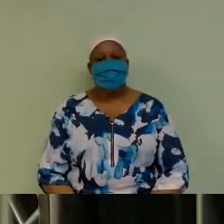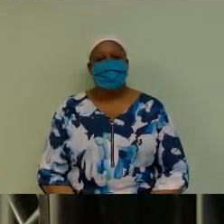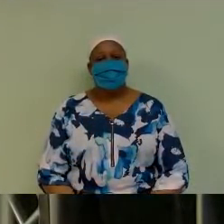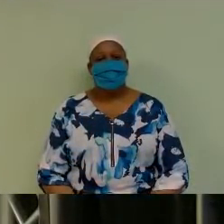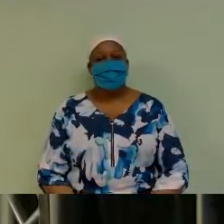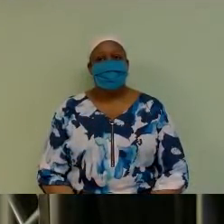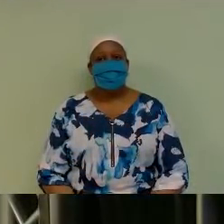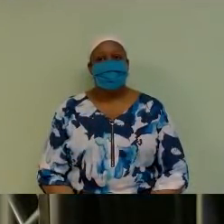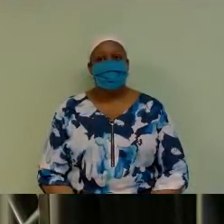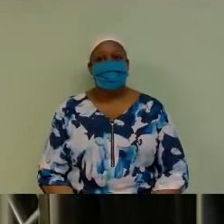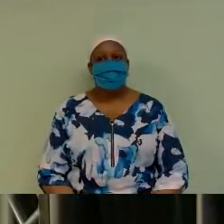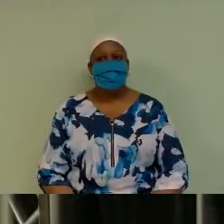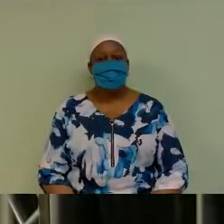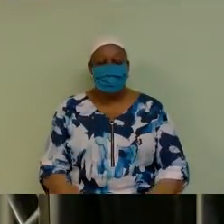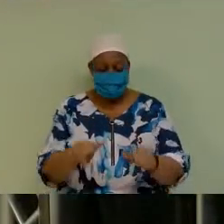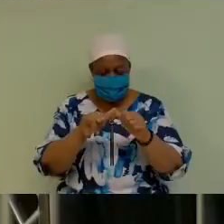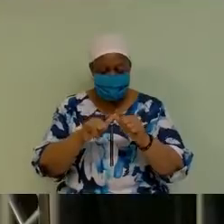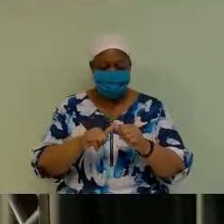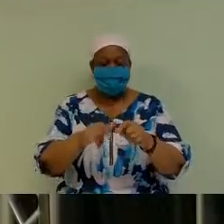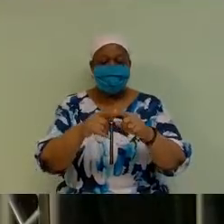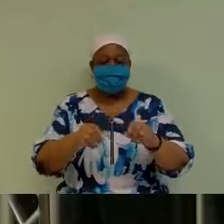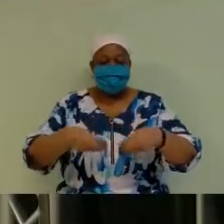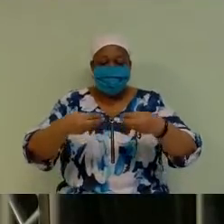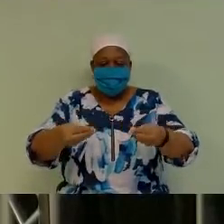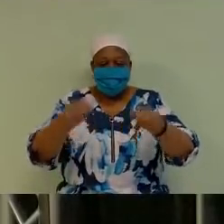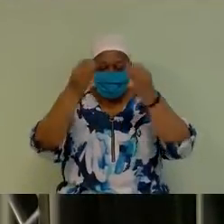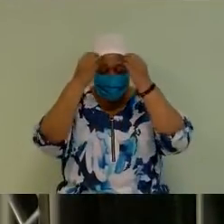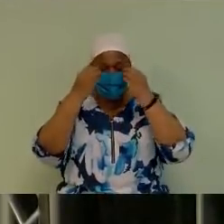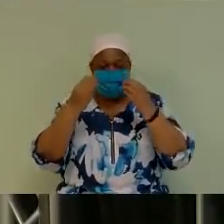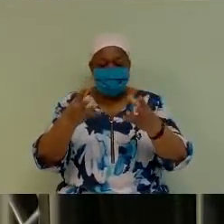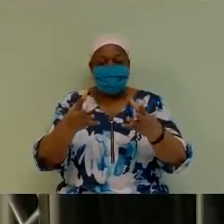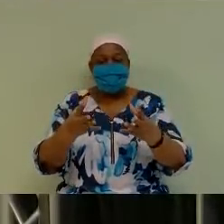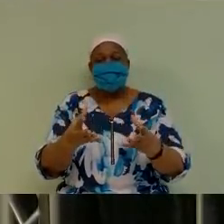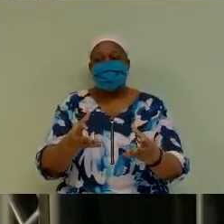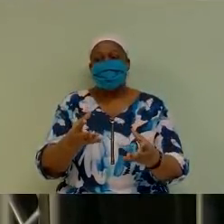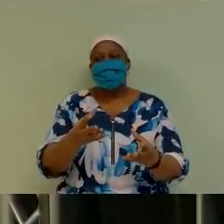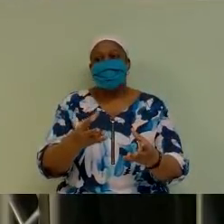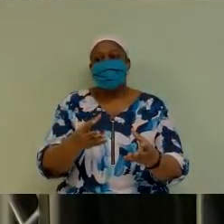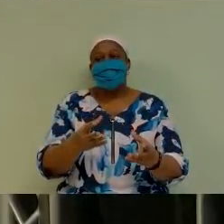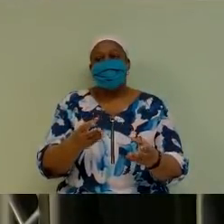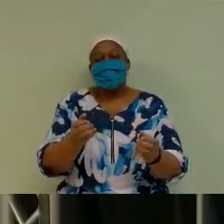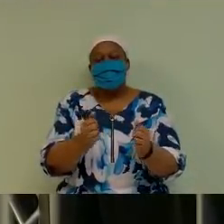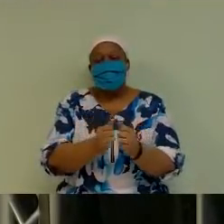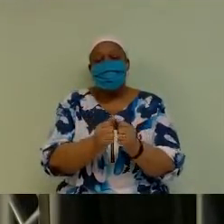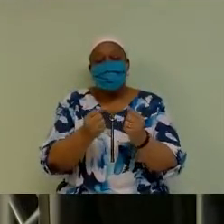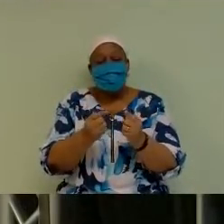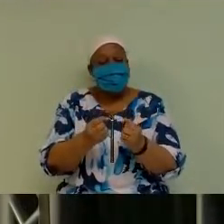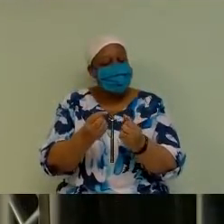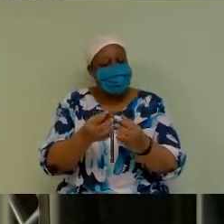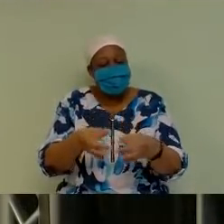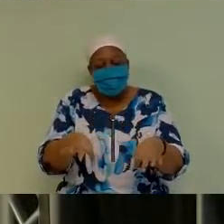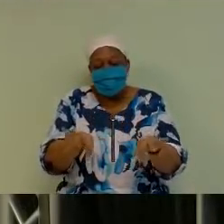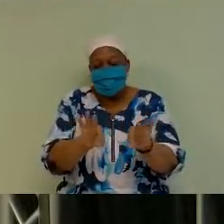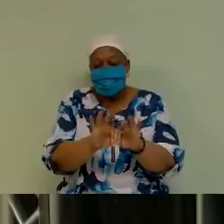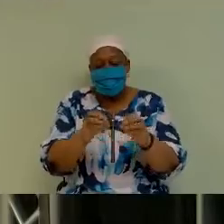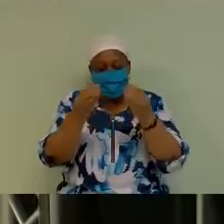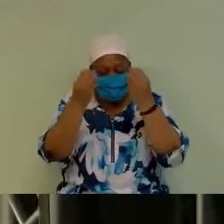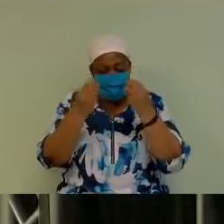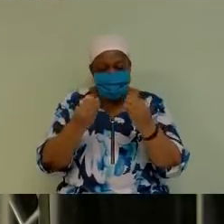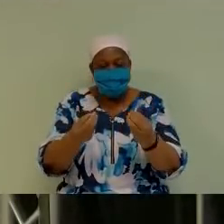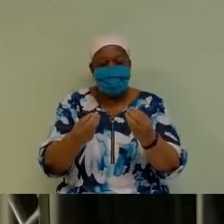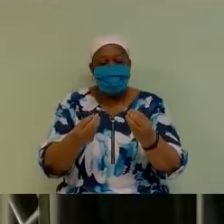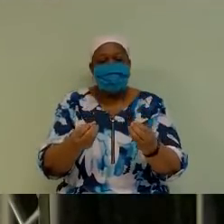And of course, we continue to update you and to provide you with important information